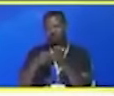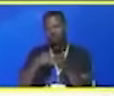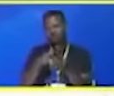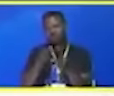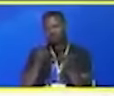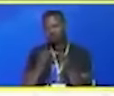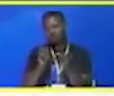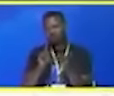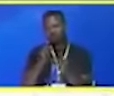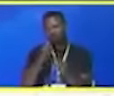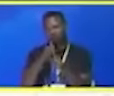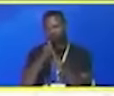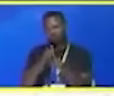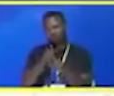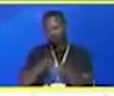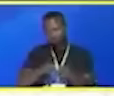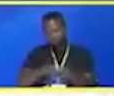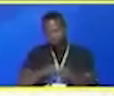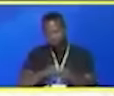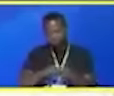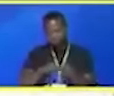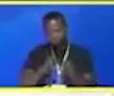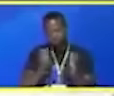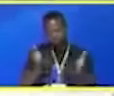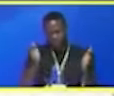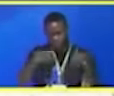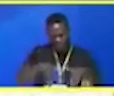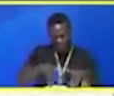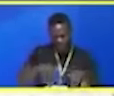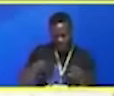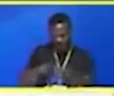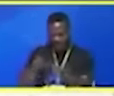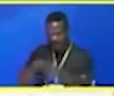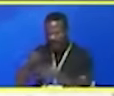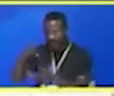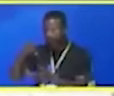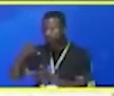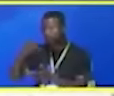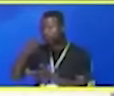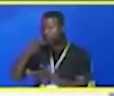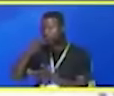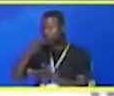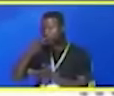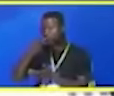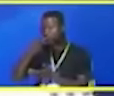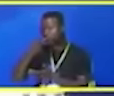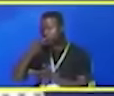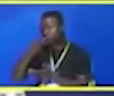point where you break down again. And like Paul, even Paul, that I may know him.